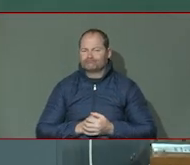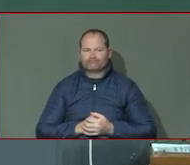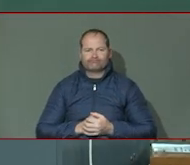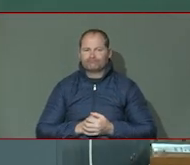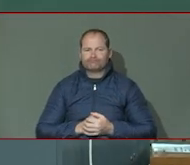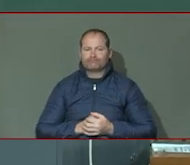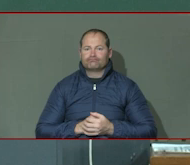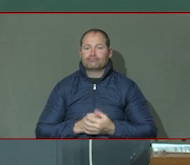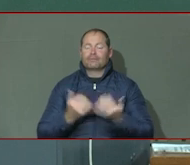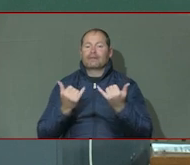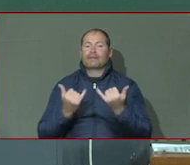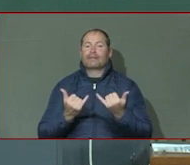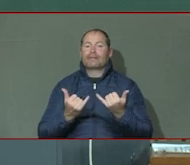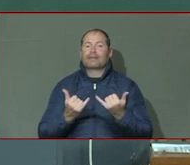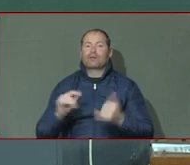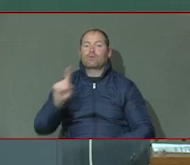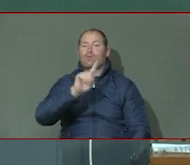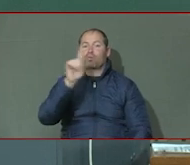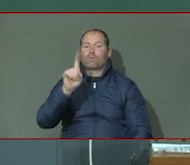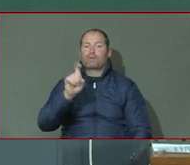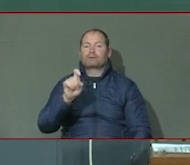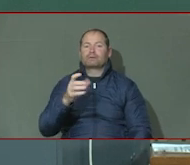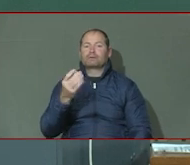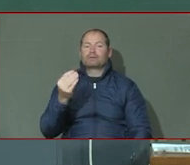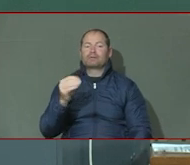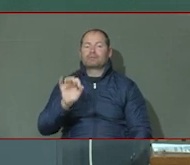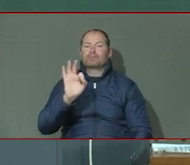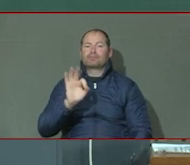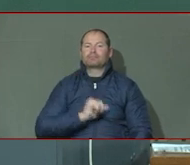Let's look at question number 3.